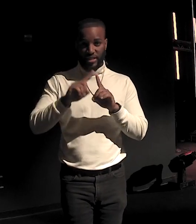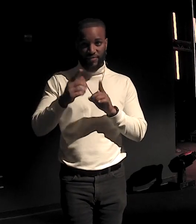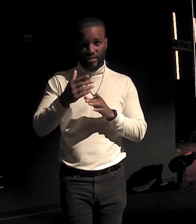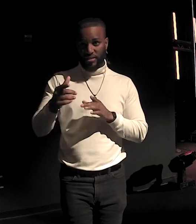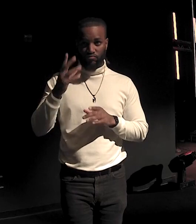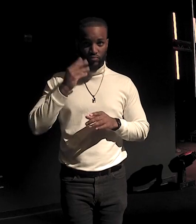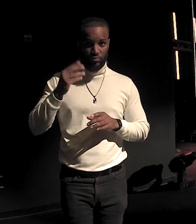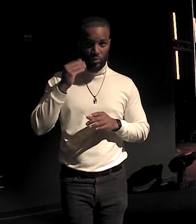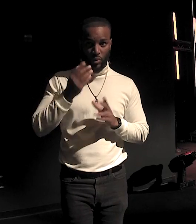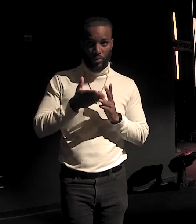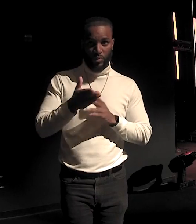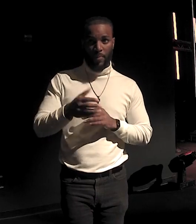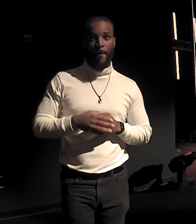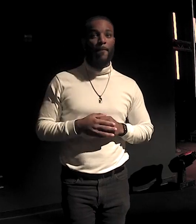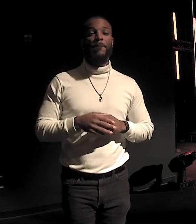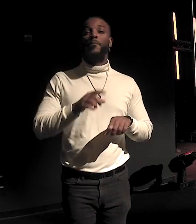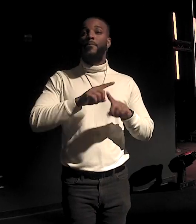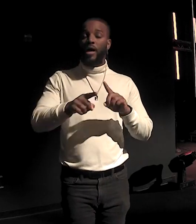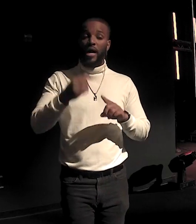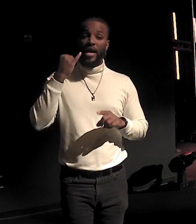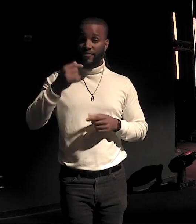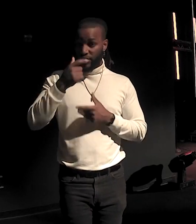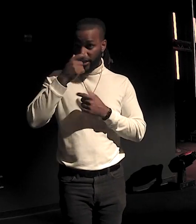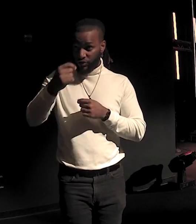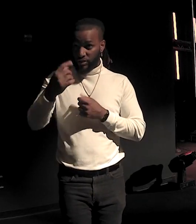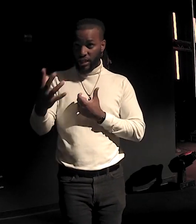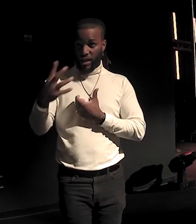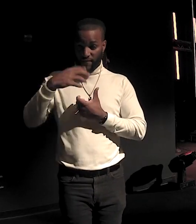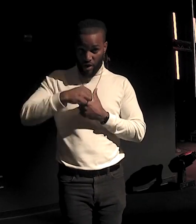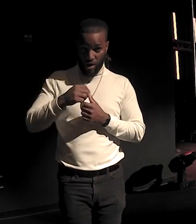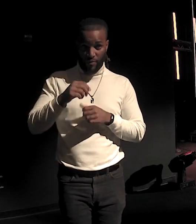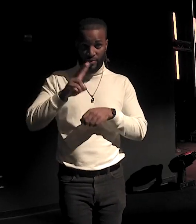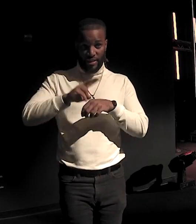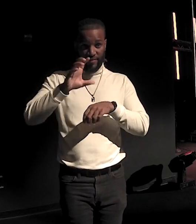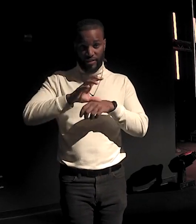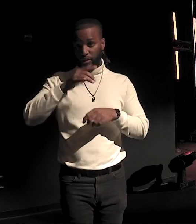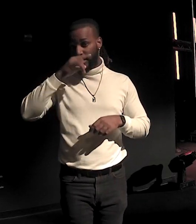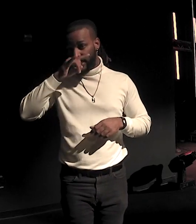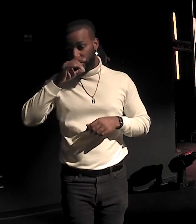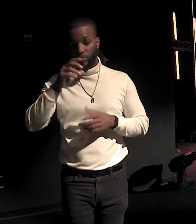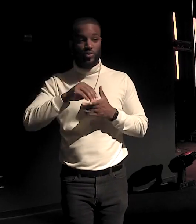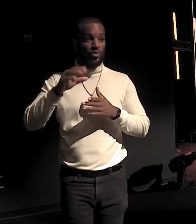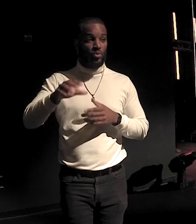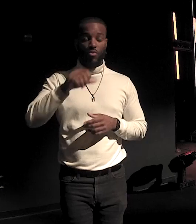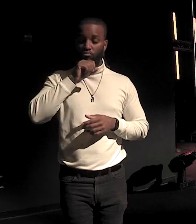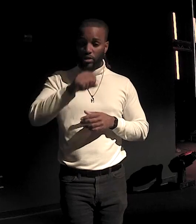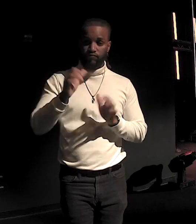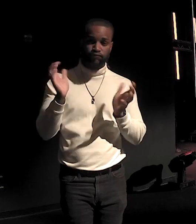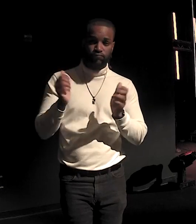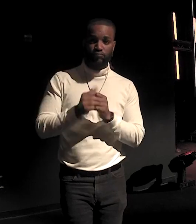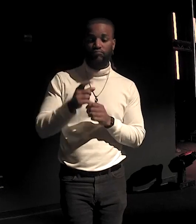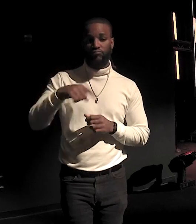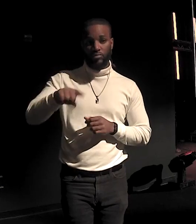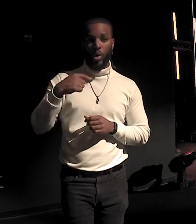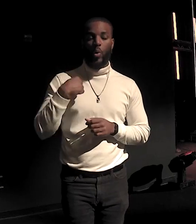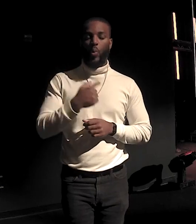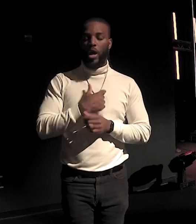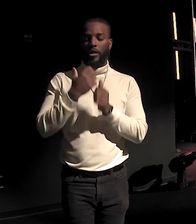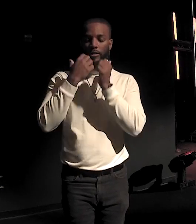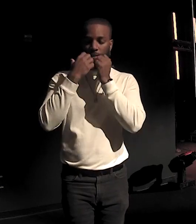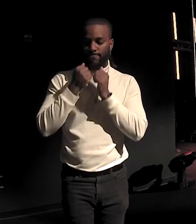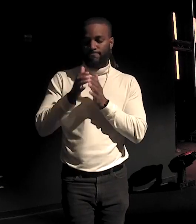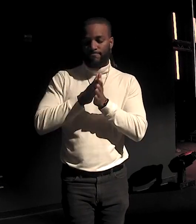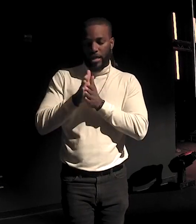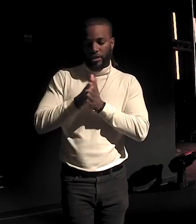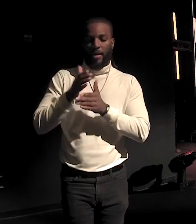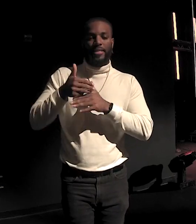through. But if you're interested in getting involved with Vineyard Kids or Vineyard Students, we would love to talk to you. We are passionate about